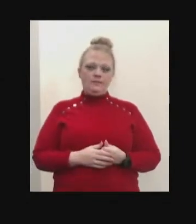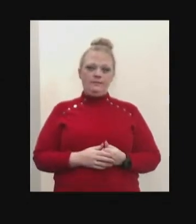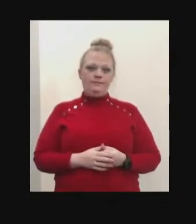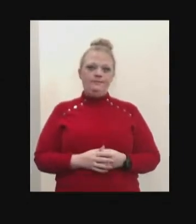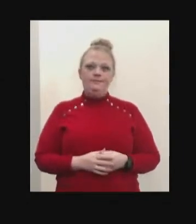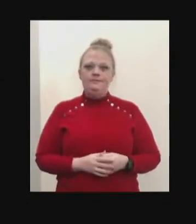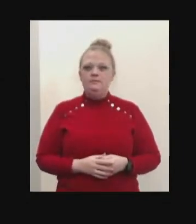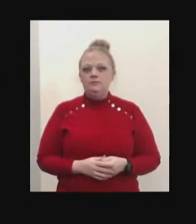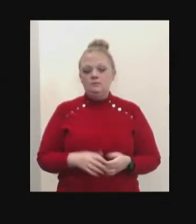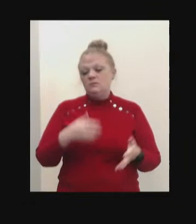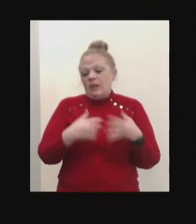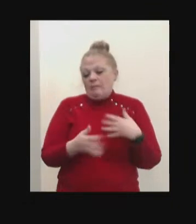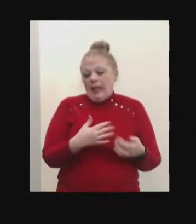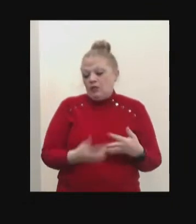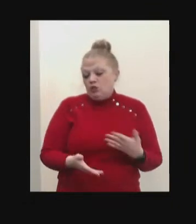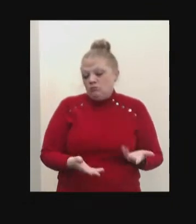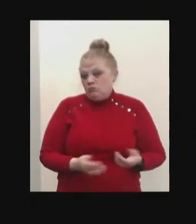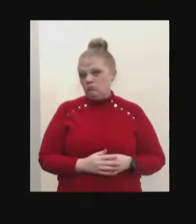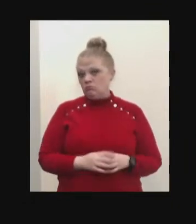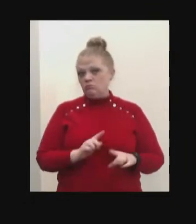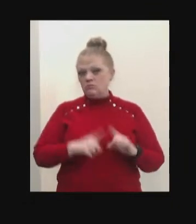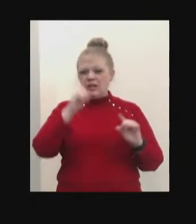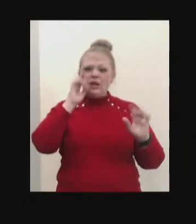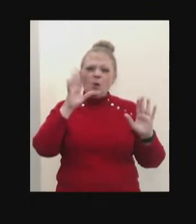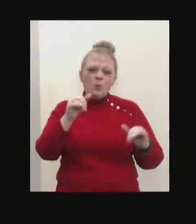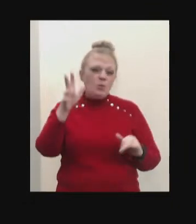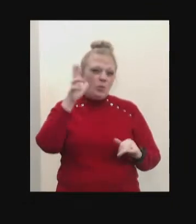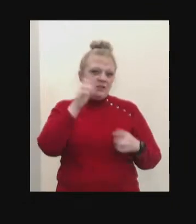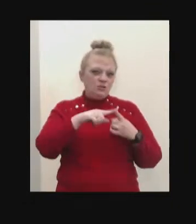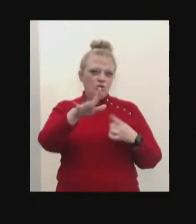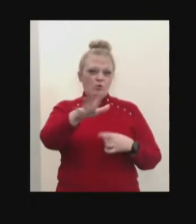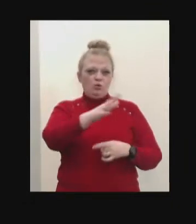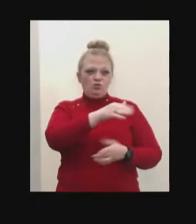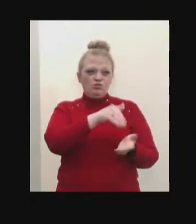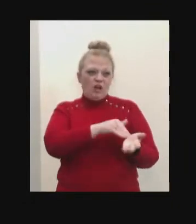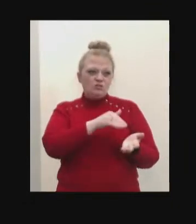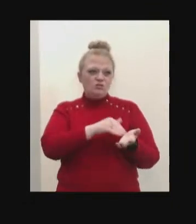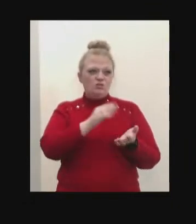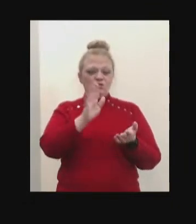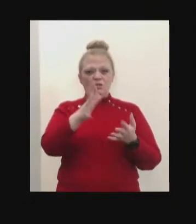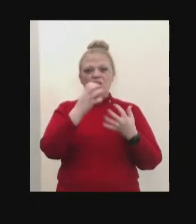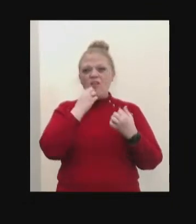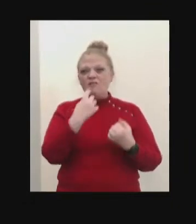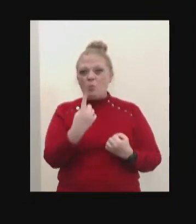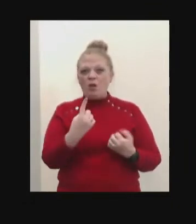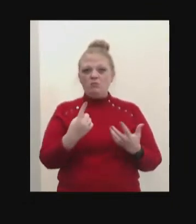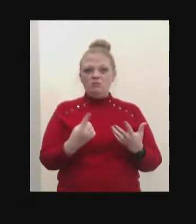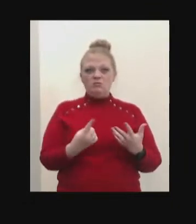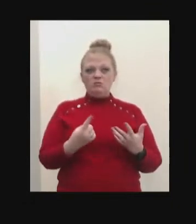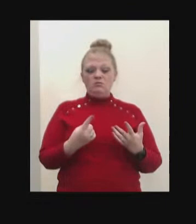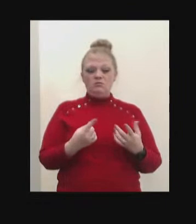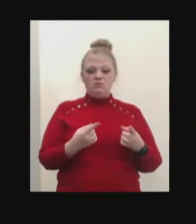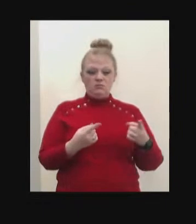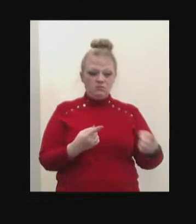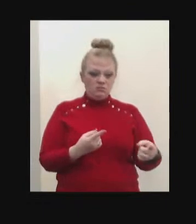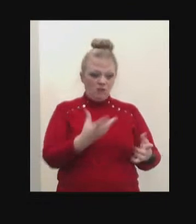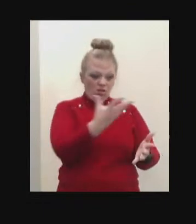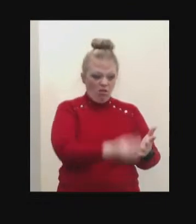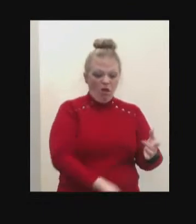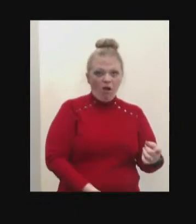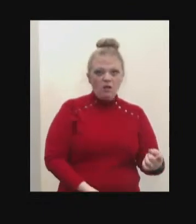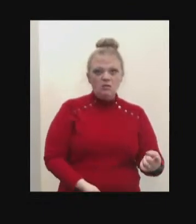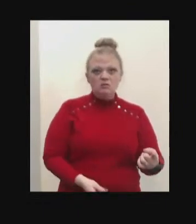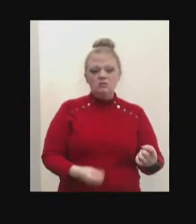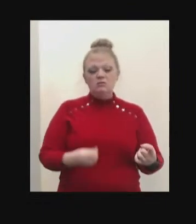it's not going to matter, but hope you listen to your doctor. I hope you listen to a loved one. If you had a loved one who was lost,